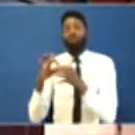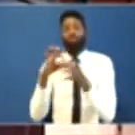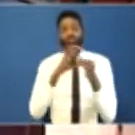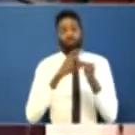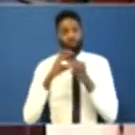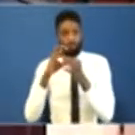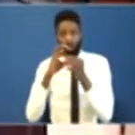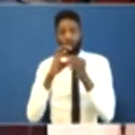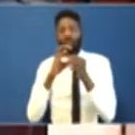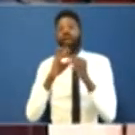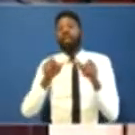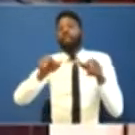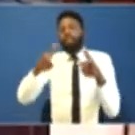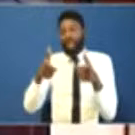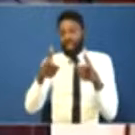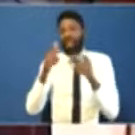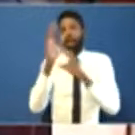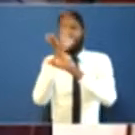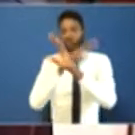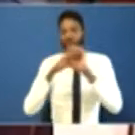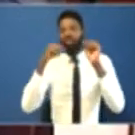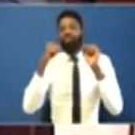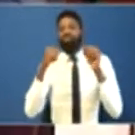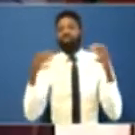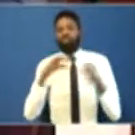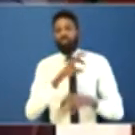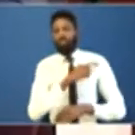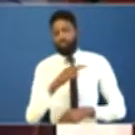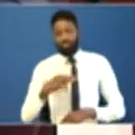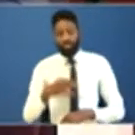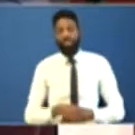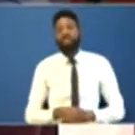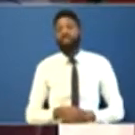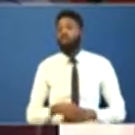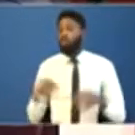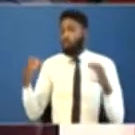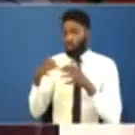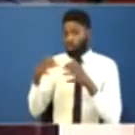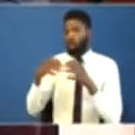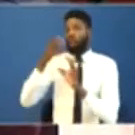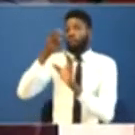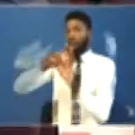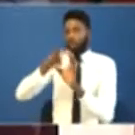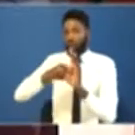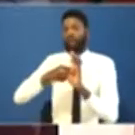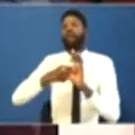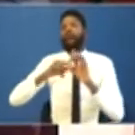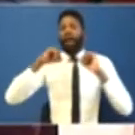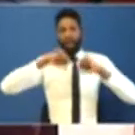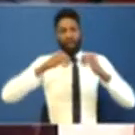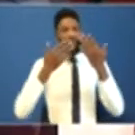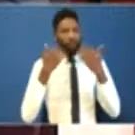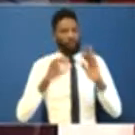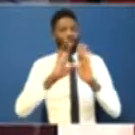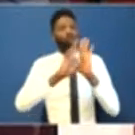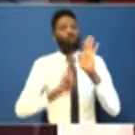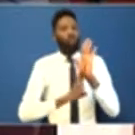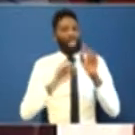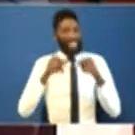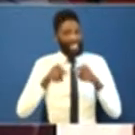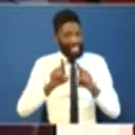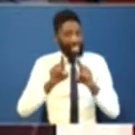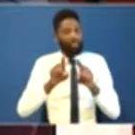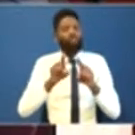secretariat the candidates participating in the debate have agreed to the rules and the guidelines requiring them to